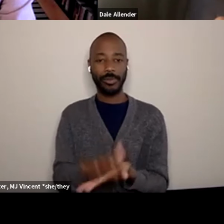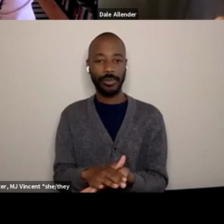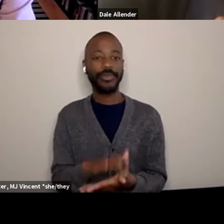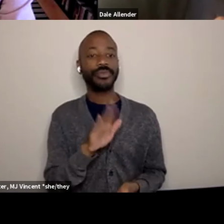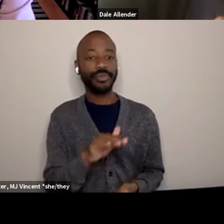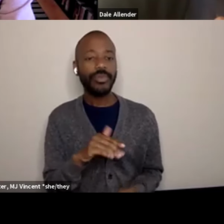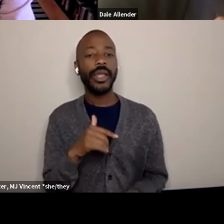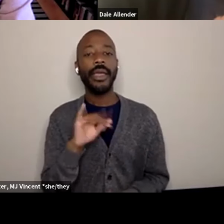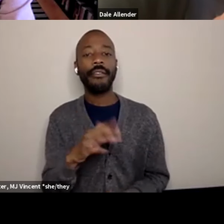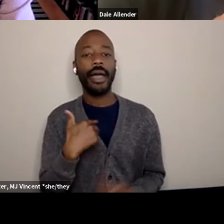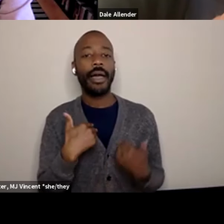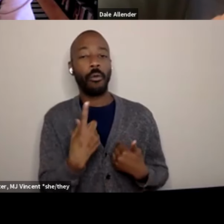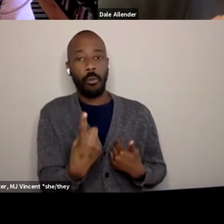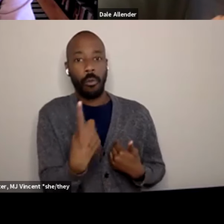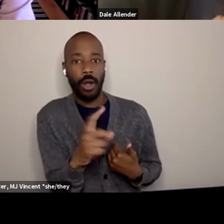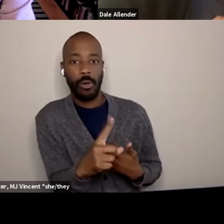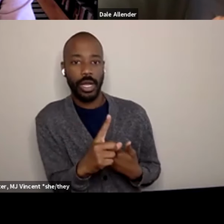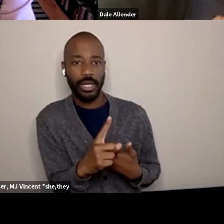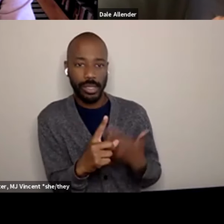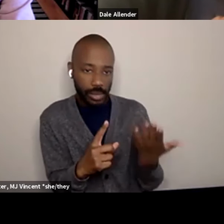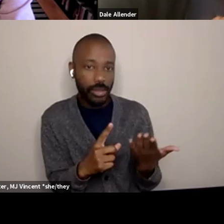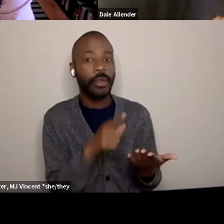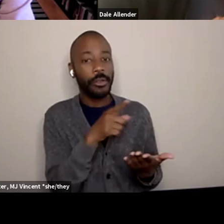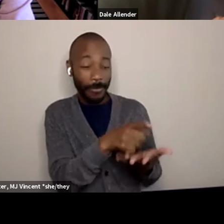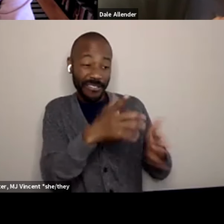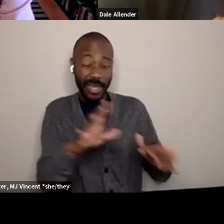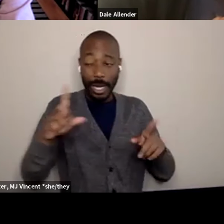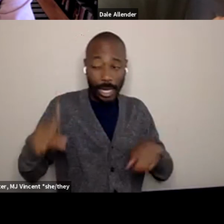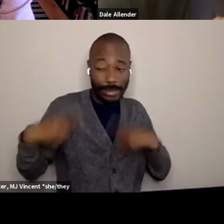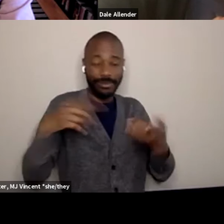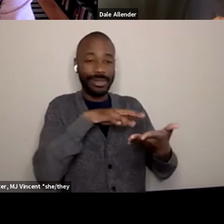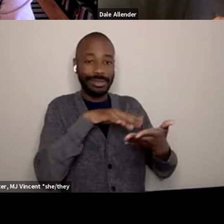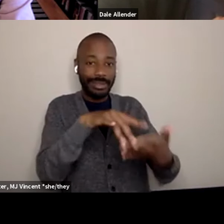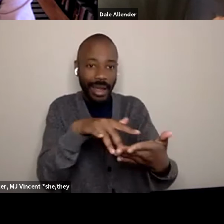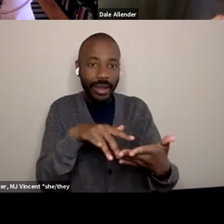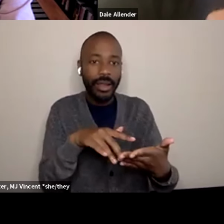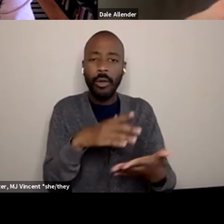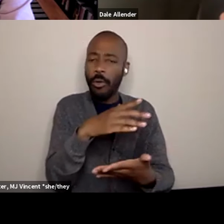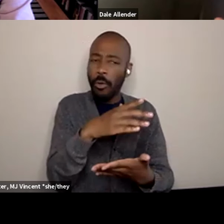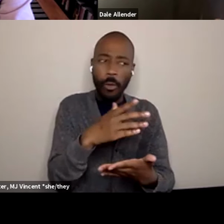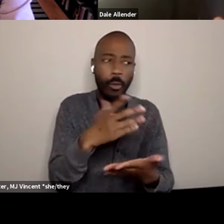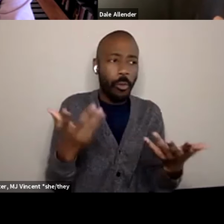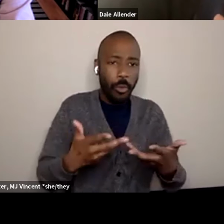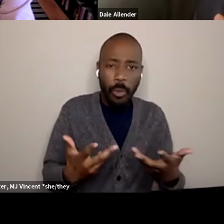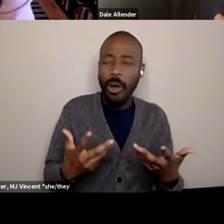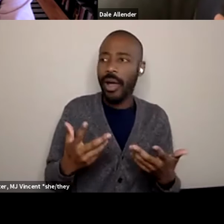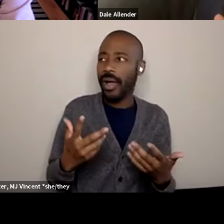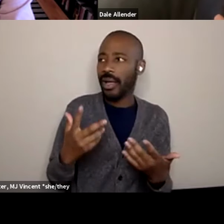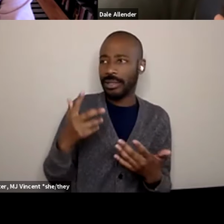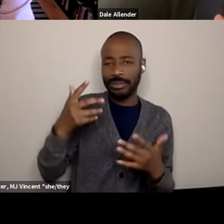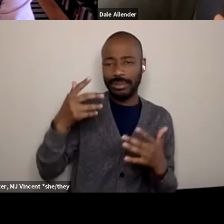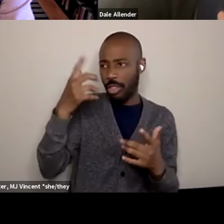what advice or what insight could you give, given your studies, that how could we leverage this book as